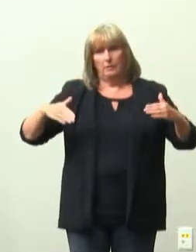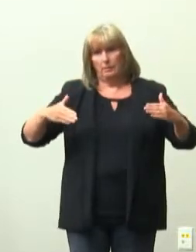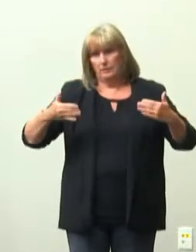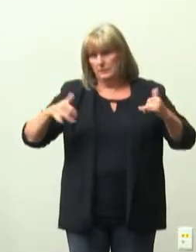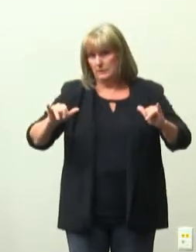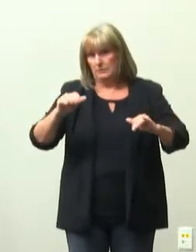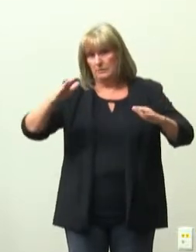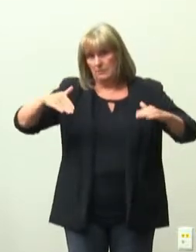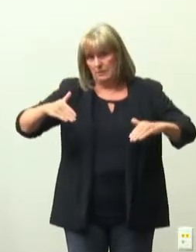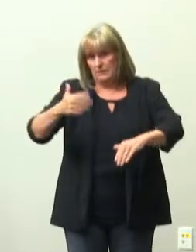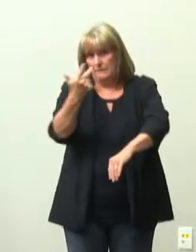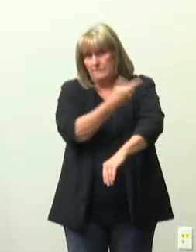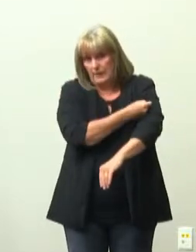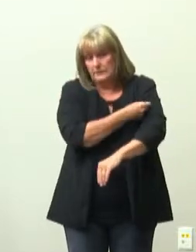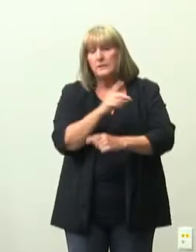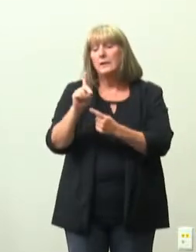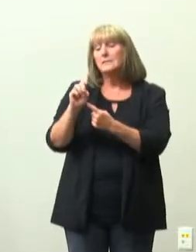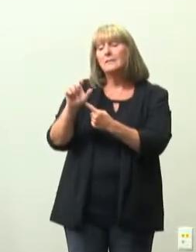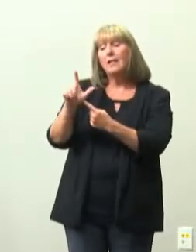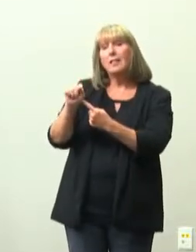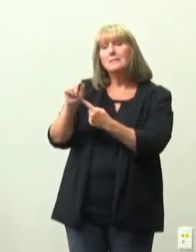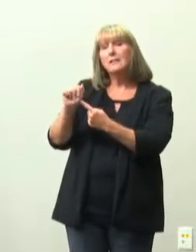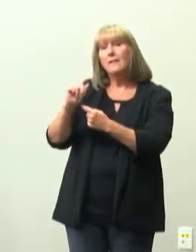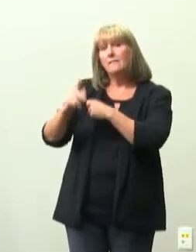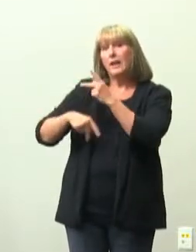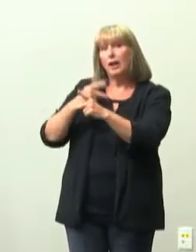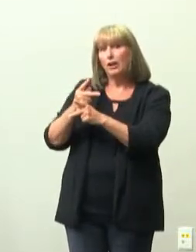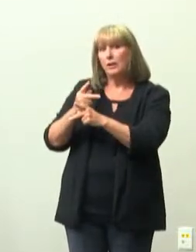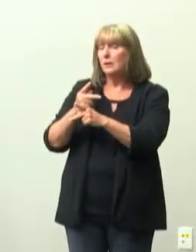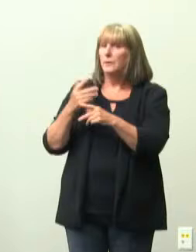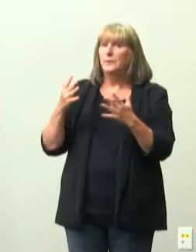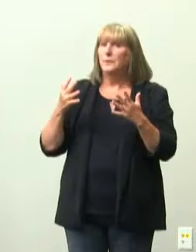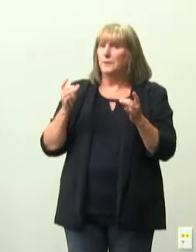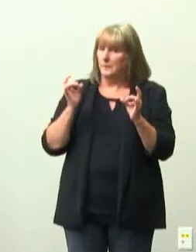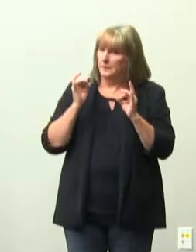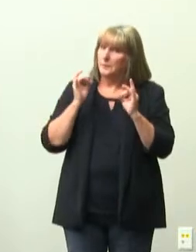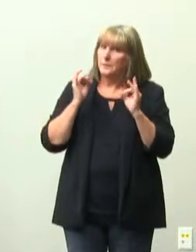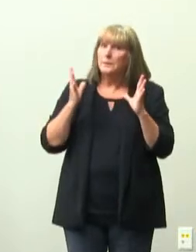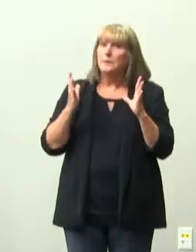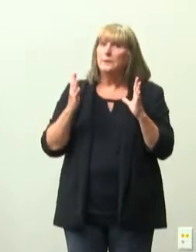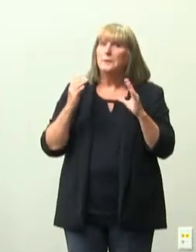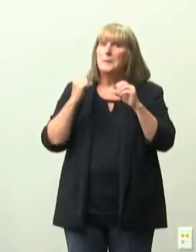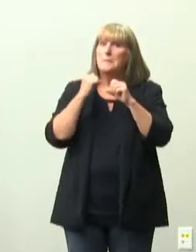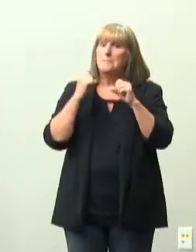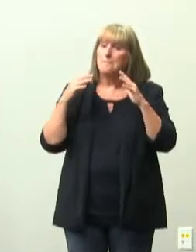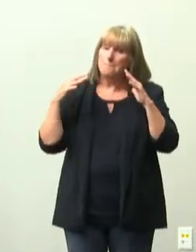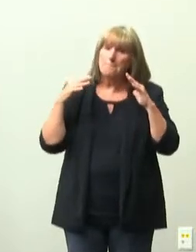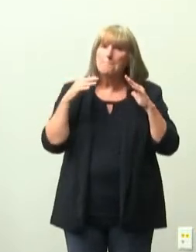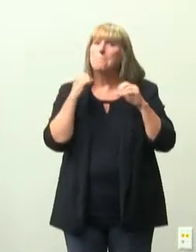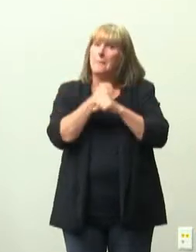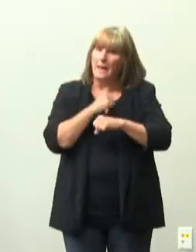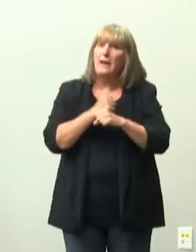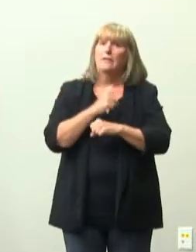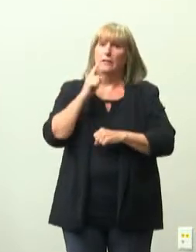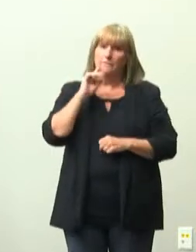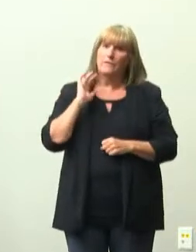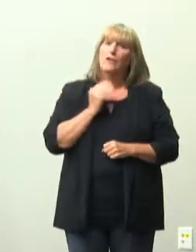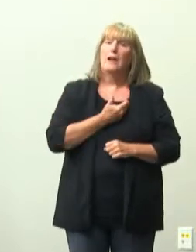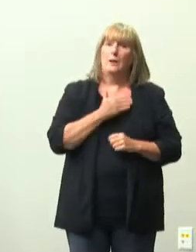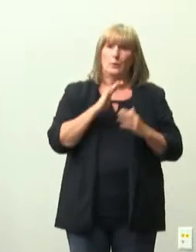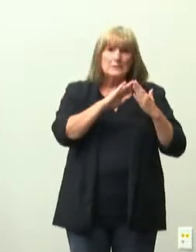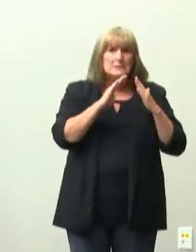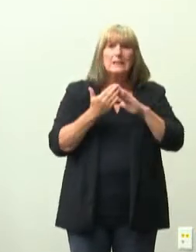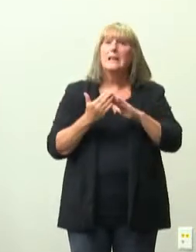unvaccinated, the Delta variant presents a particularly painful battle for our city. These hospitalizations, deaths,